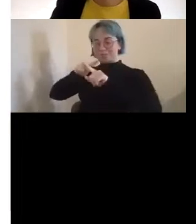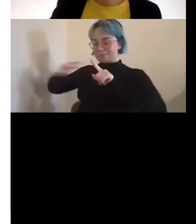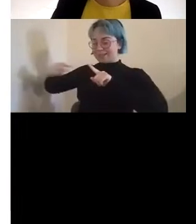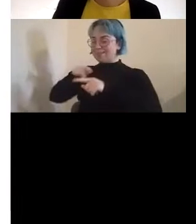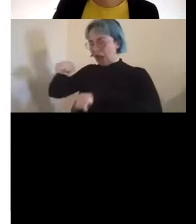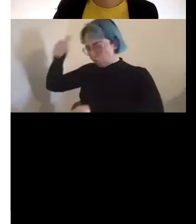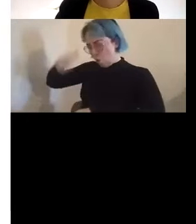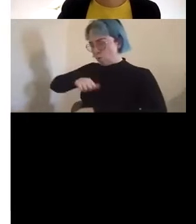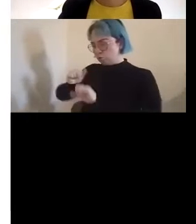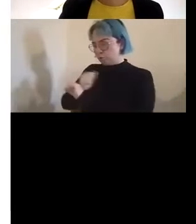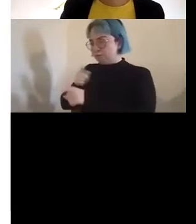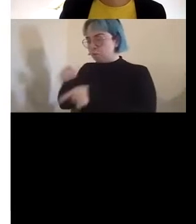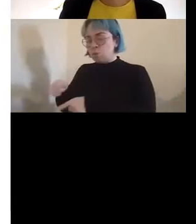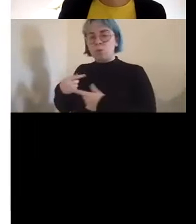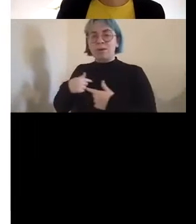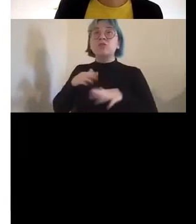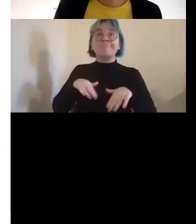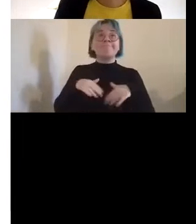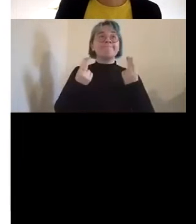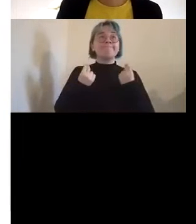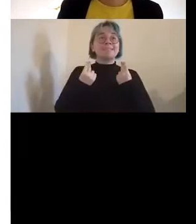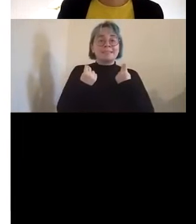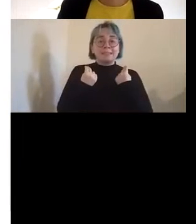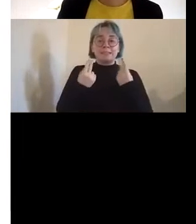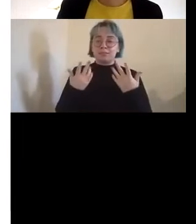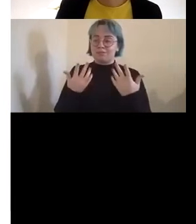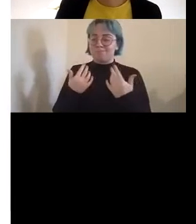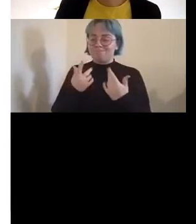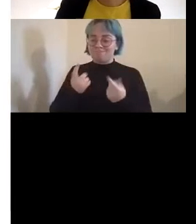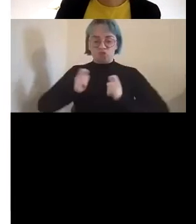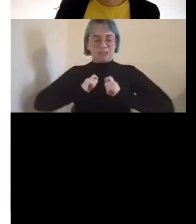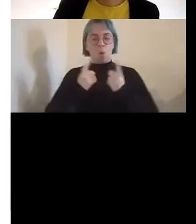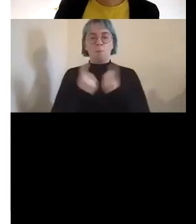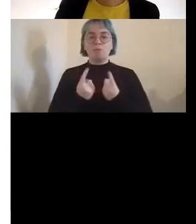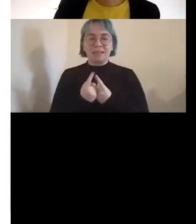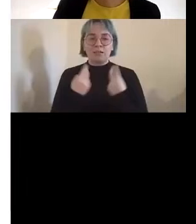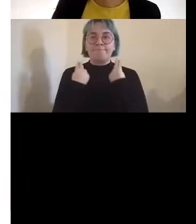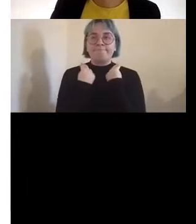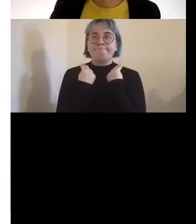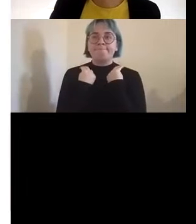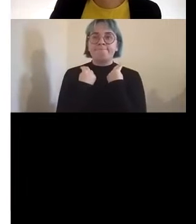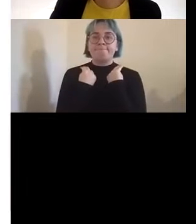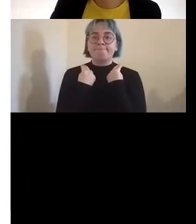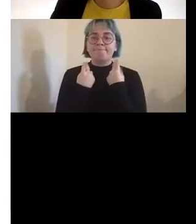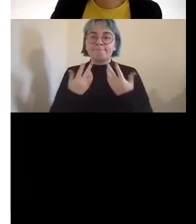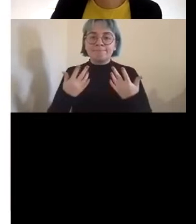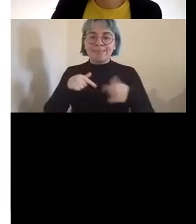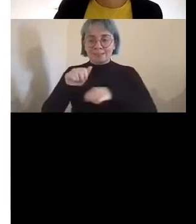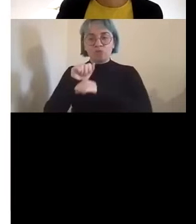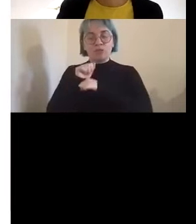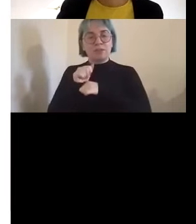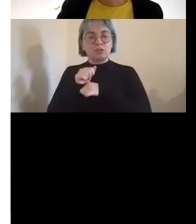what's good for the child, and the child would really be treated as an object in this protection